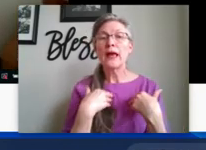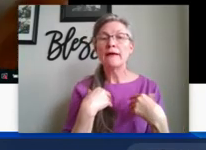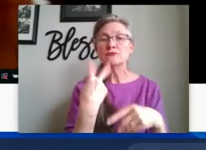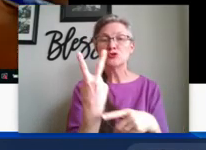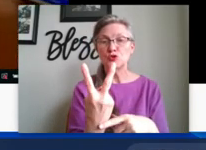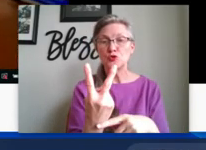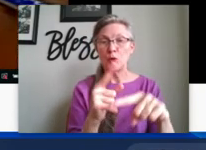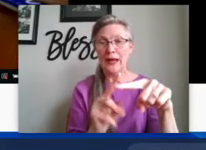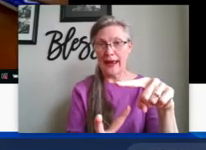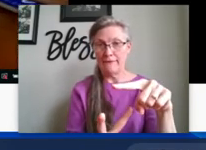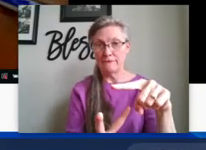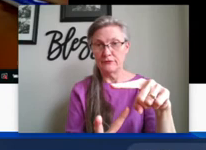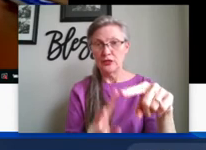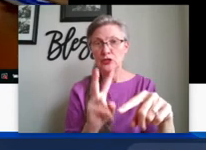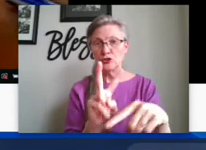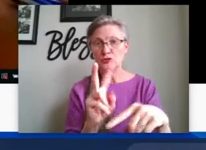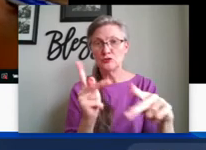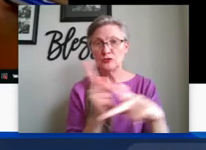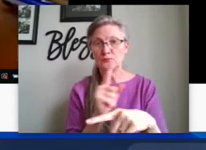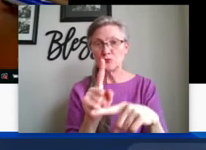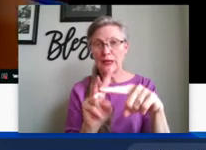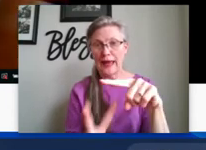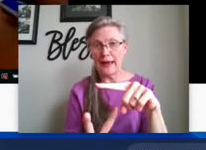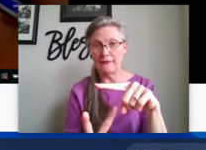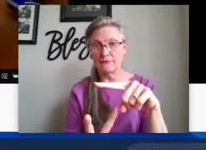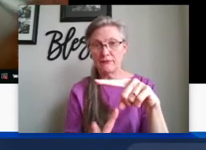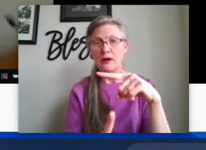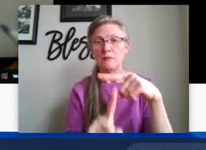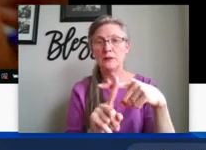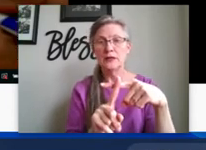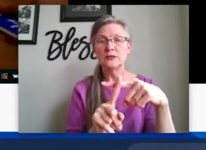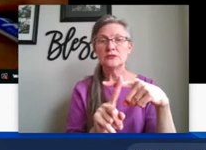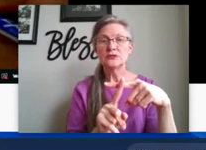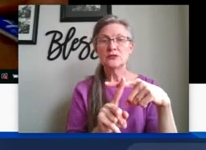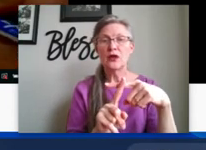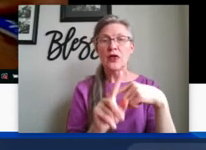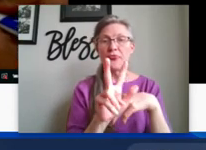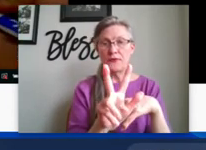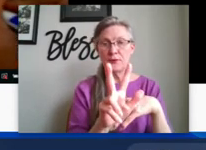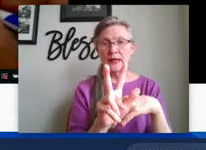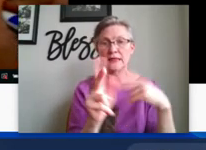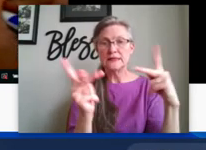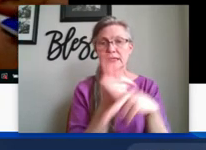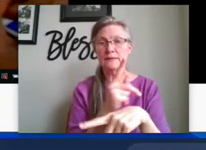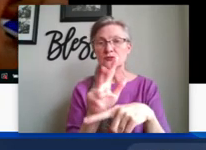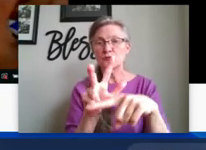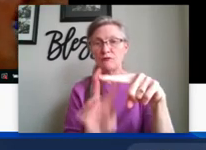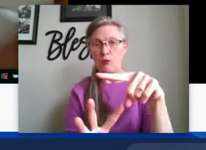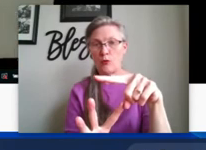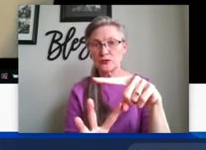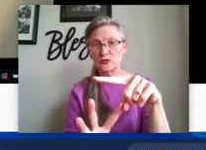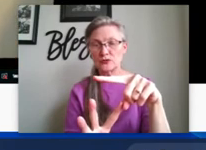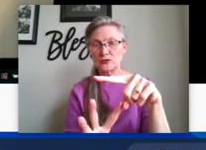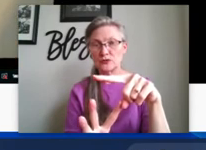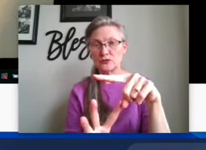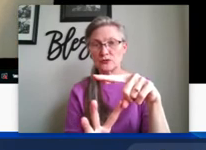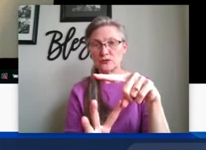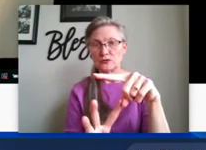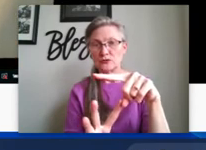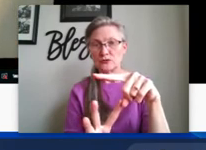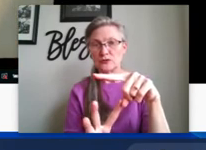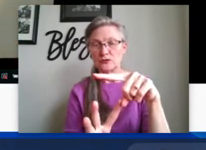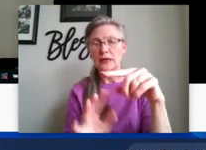2 1/2 cups, so 2 times 1/2. And we've got 3 3/4 cups, so 3